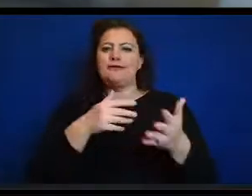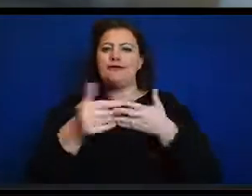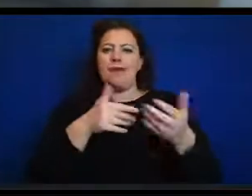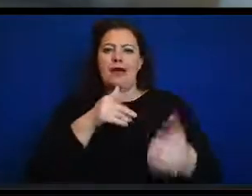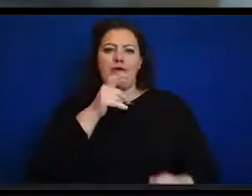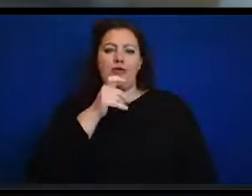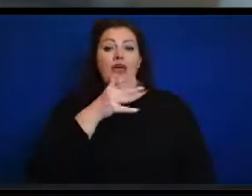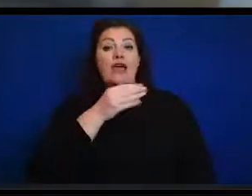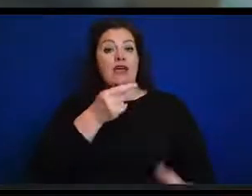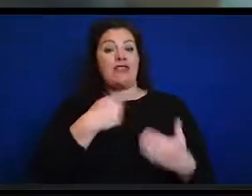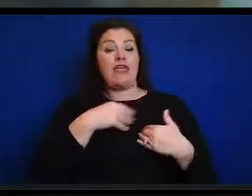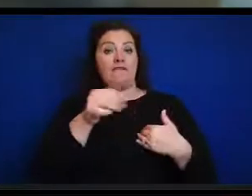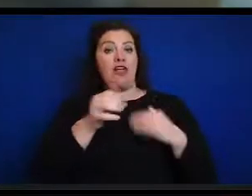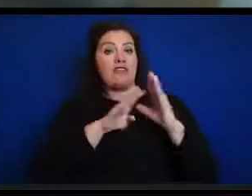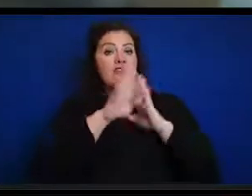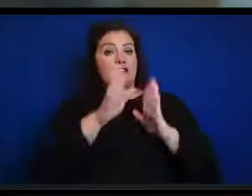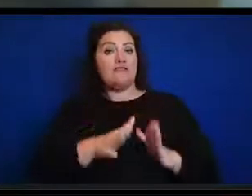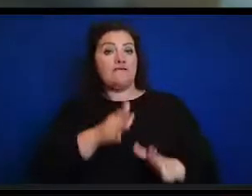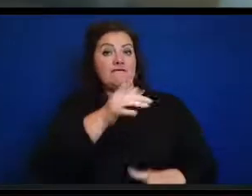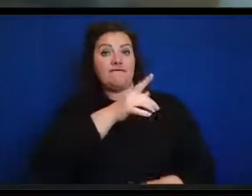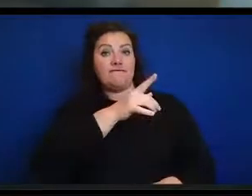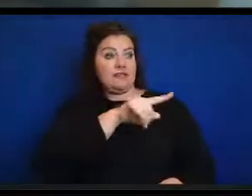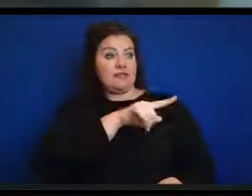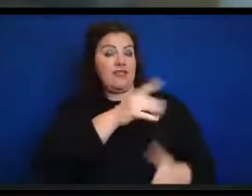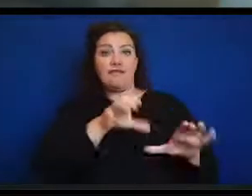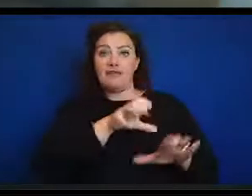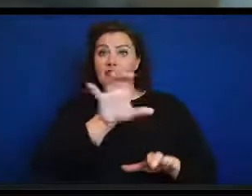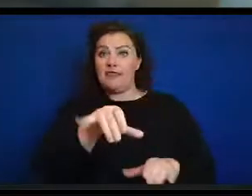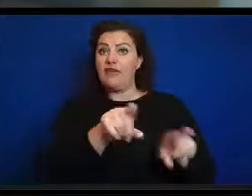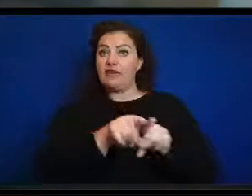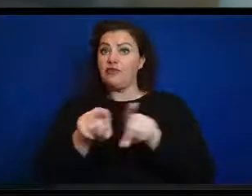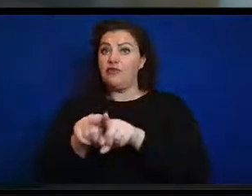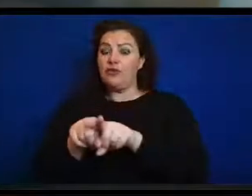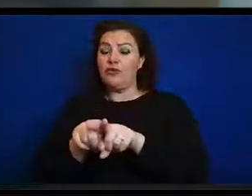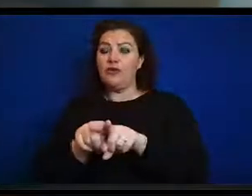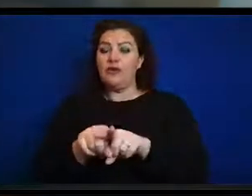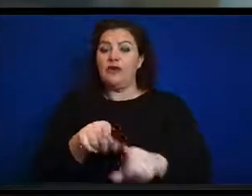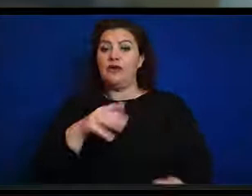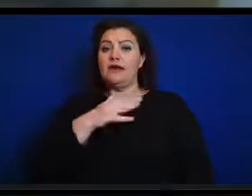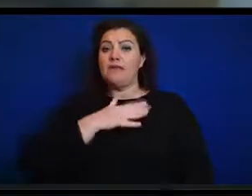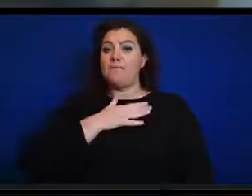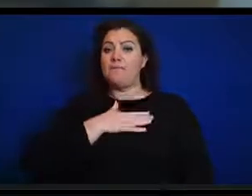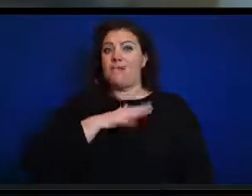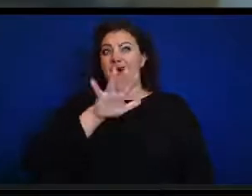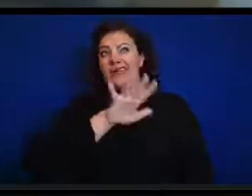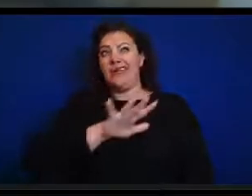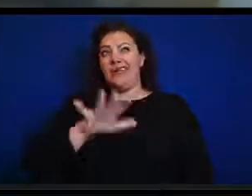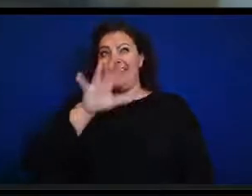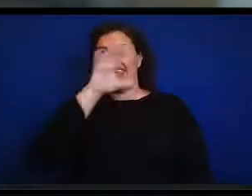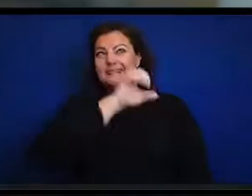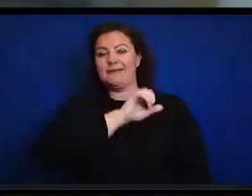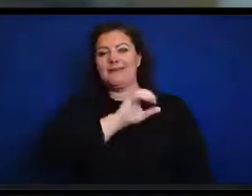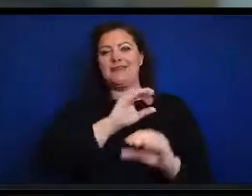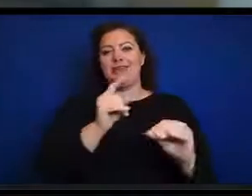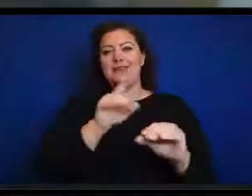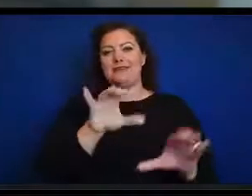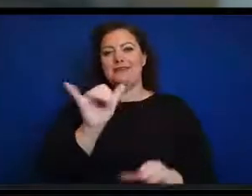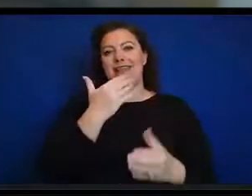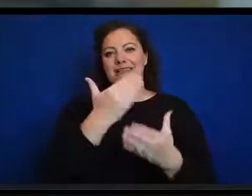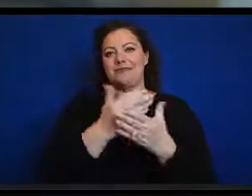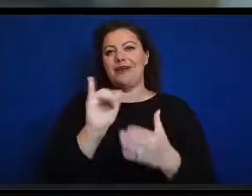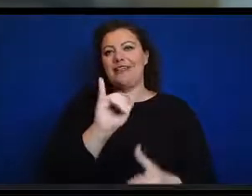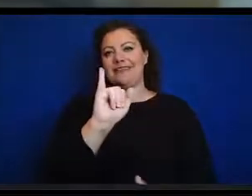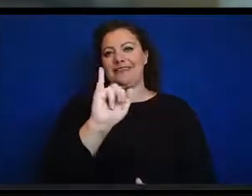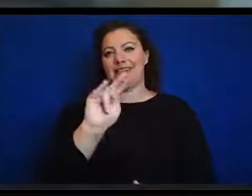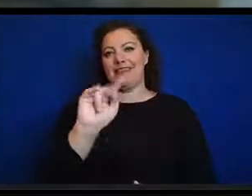other developers who've done that. But in my estimation, no one has done it as well as